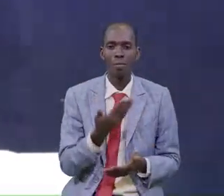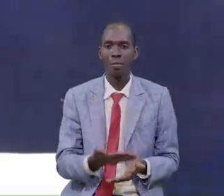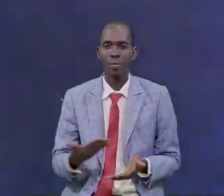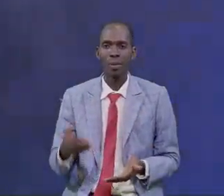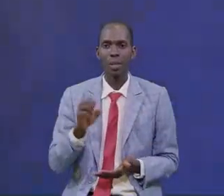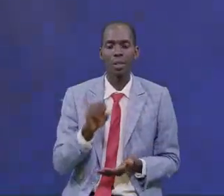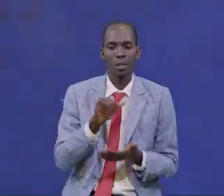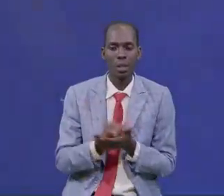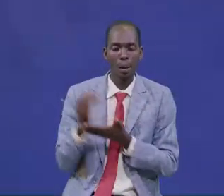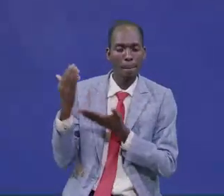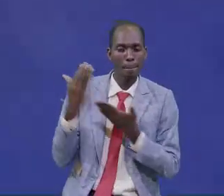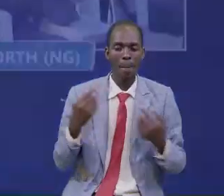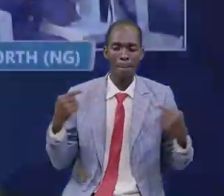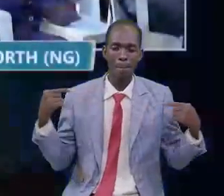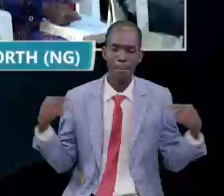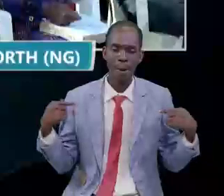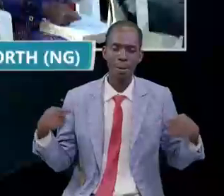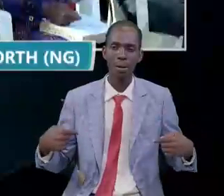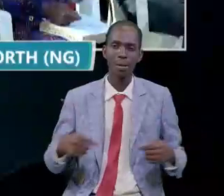your body, to your life.